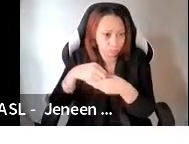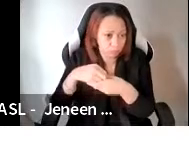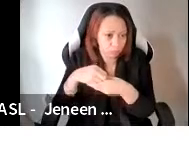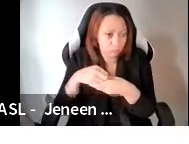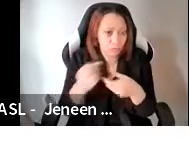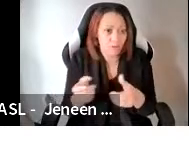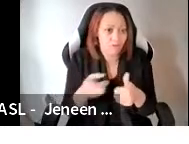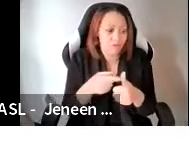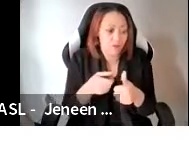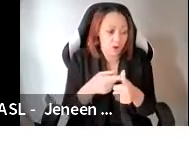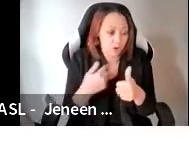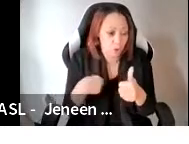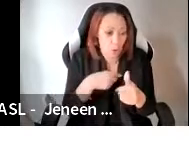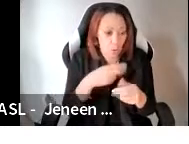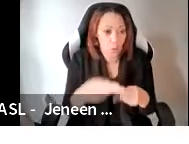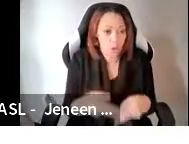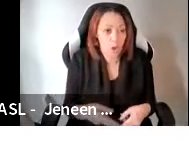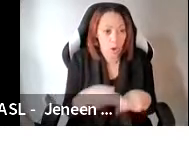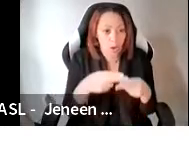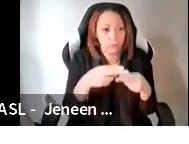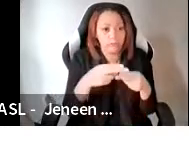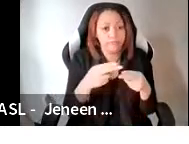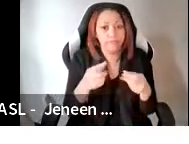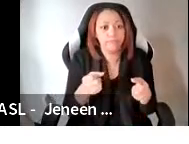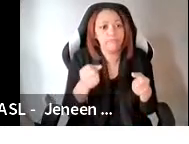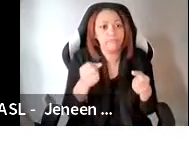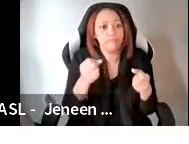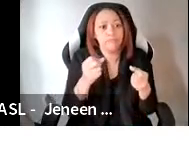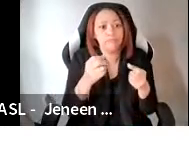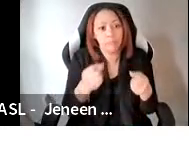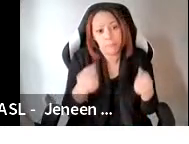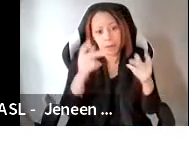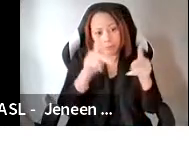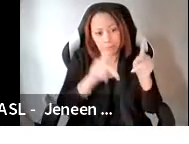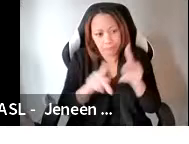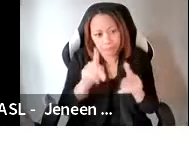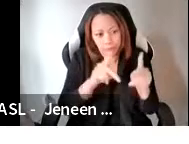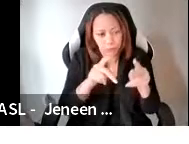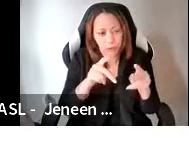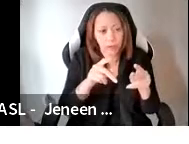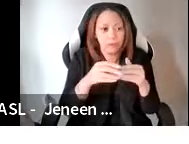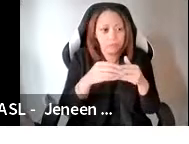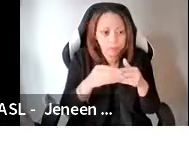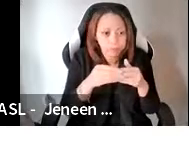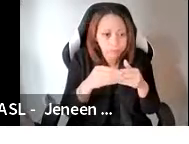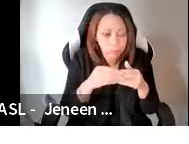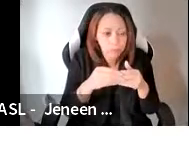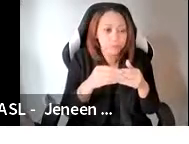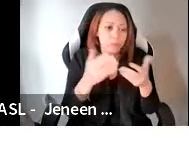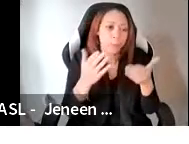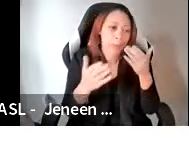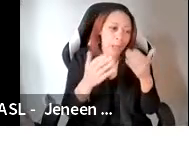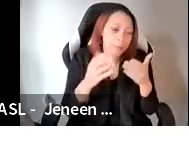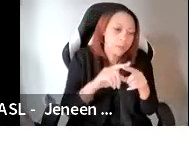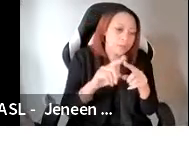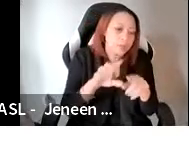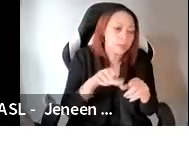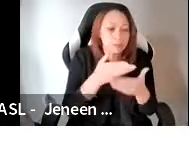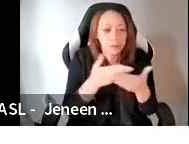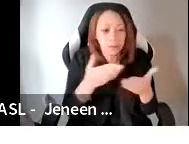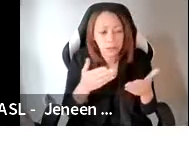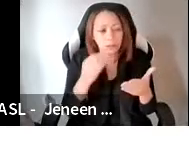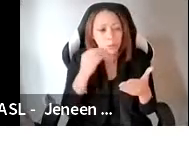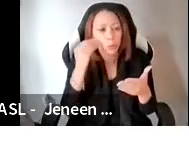first we call population vulnerability. These are characteristics of a household that make them more or less at